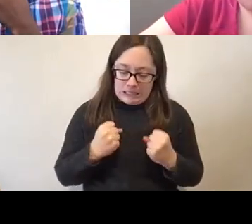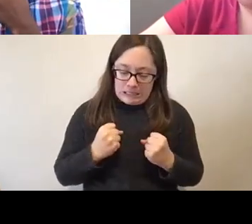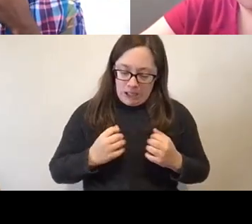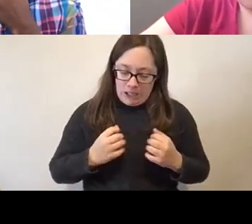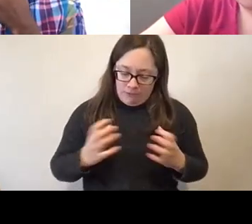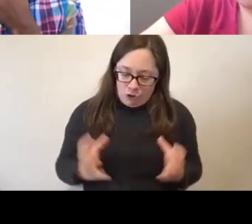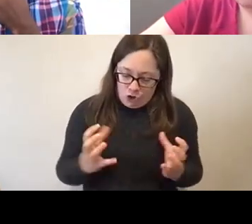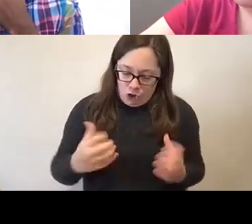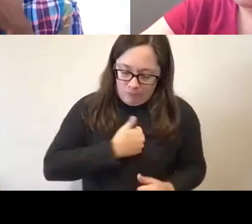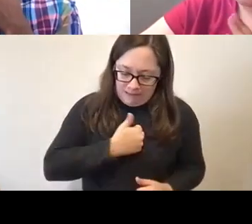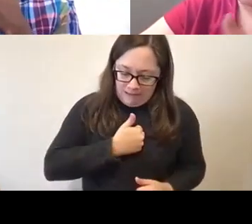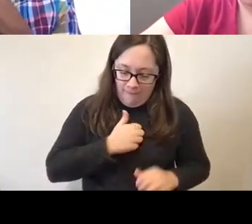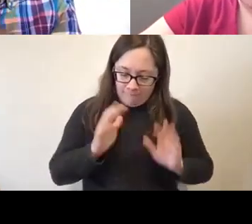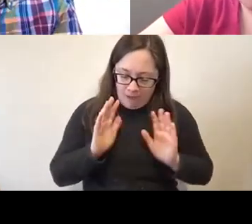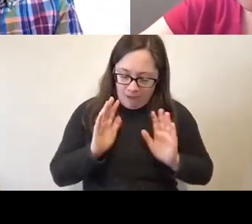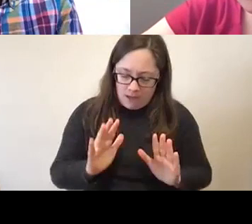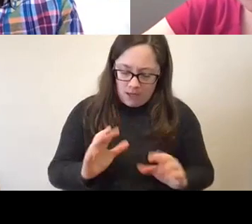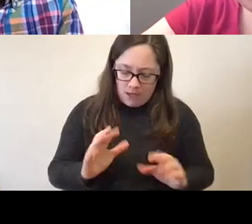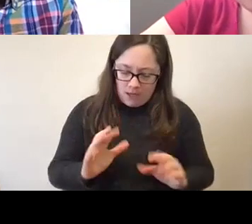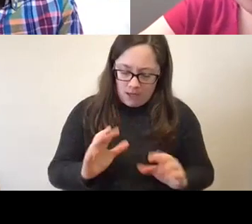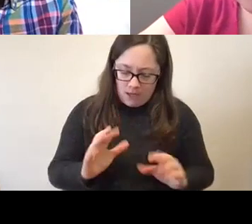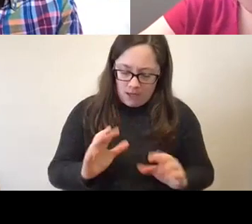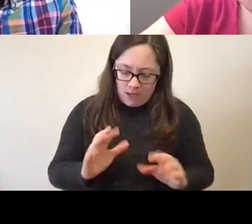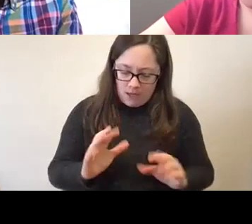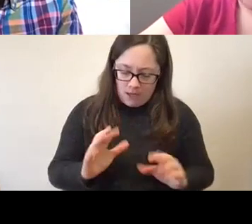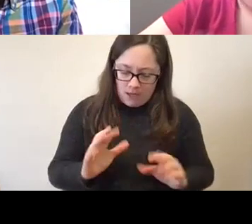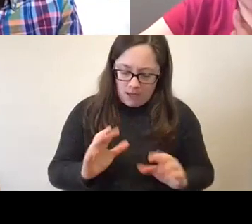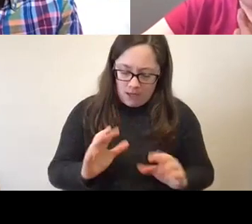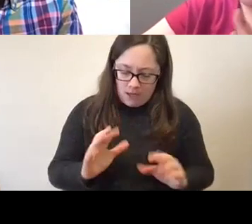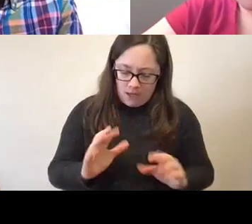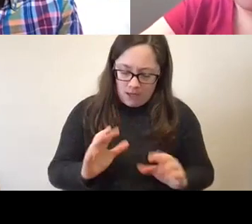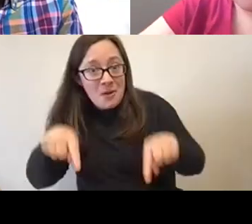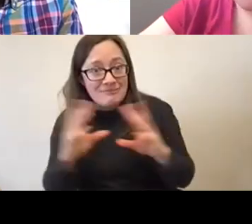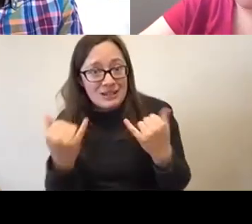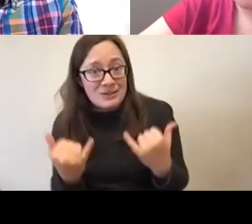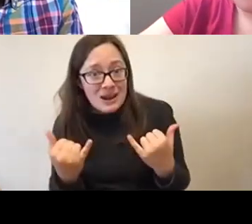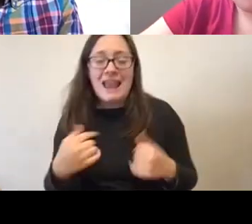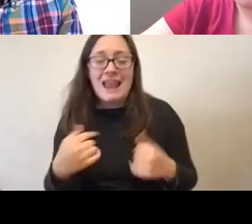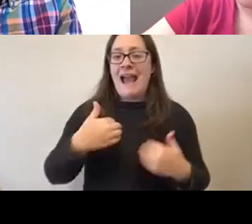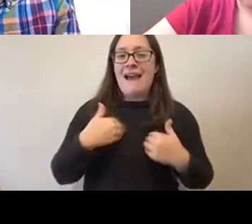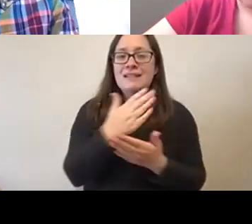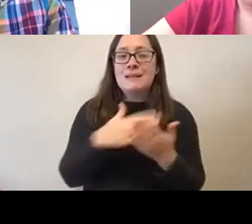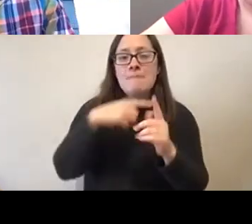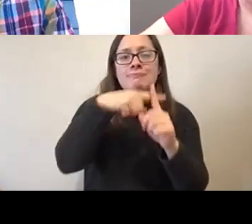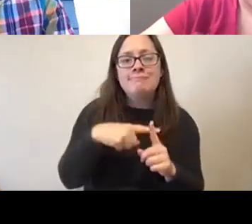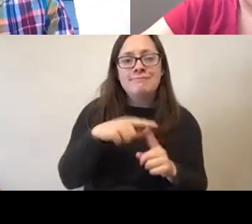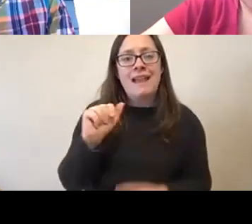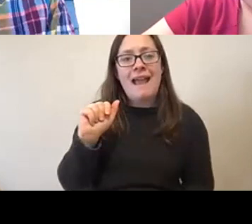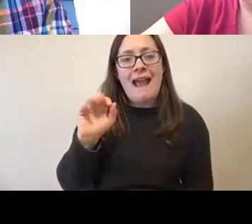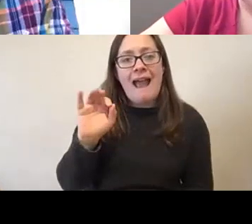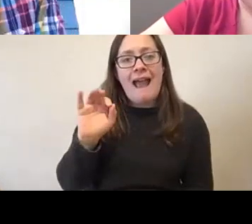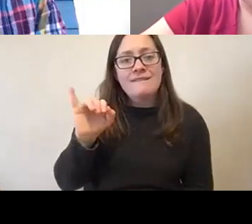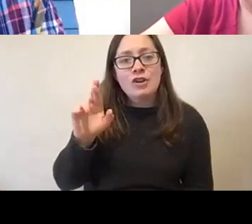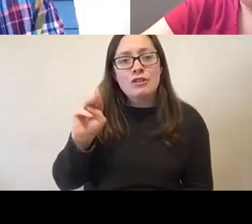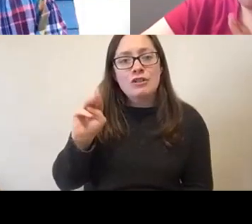up by giving myself some affirmations. I have a playlist of songs that I